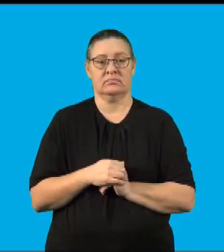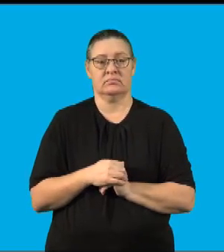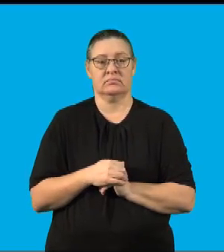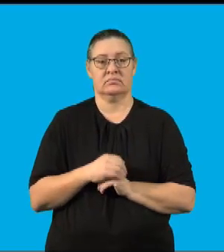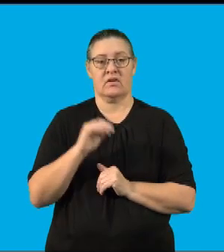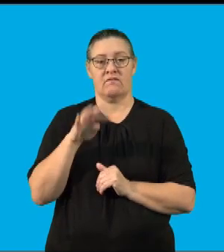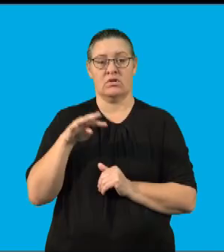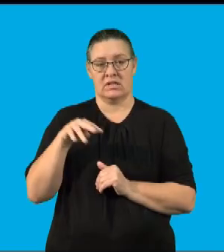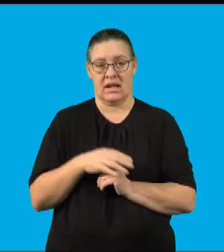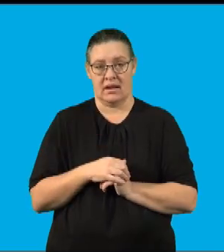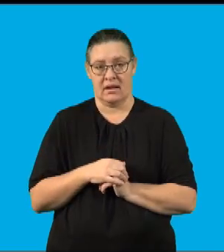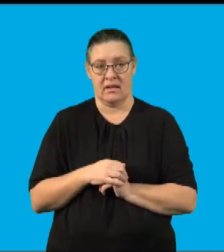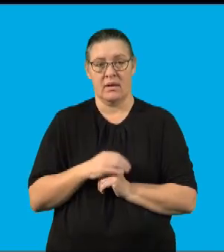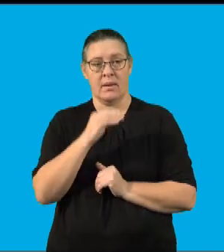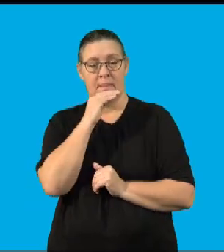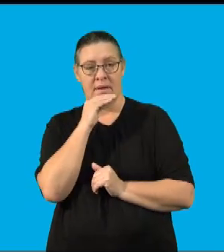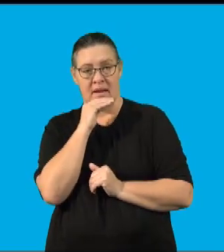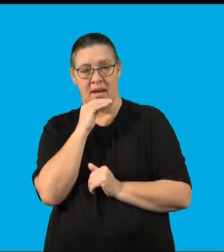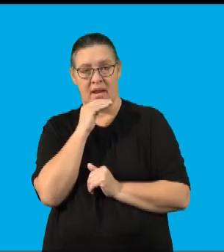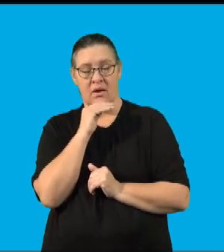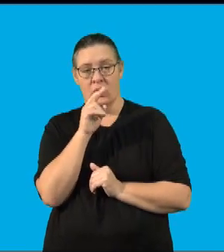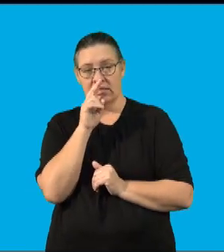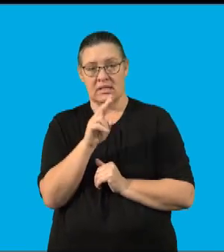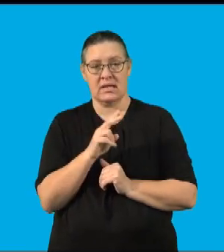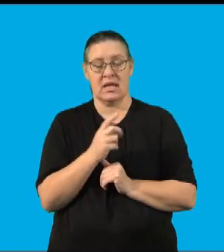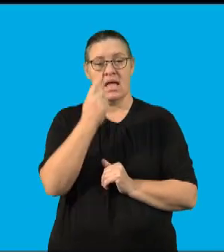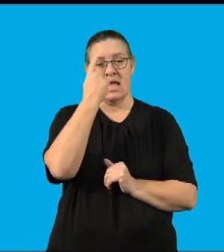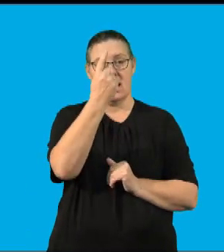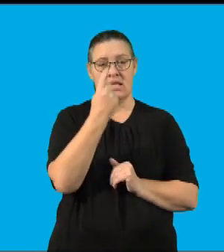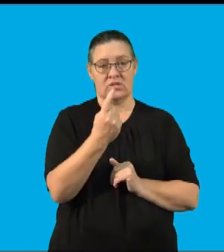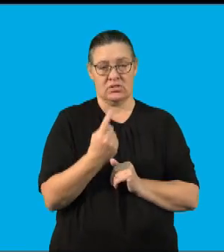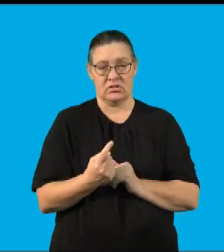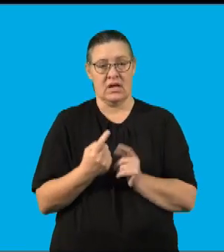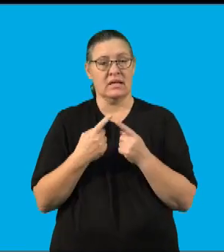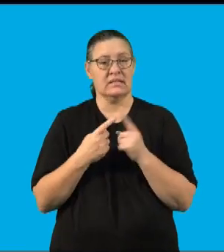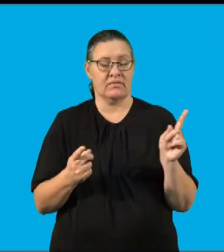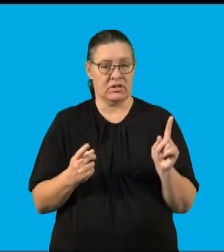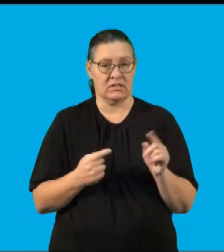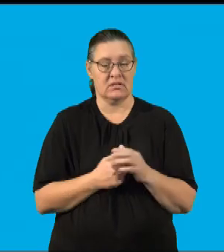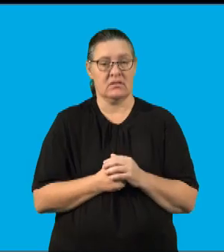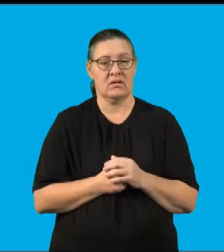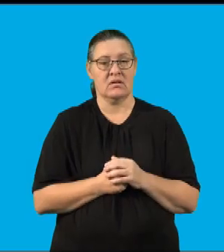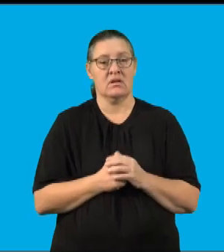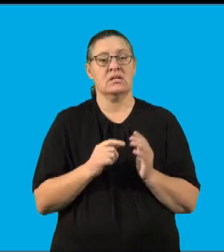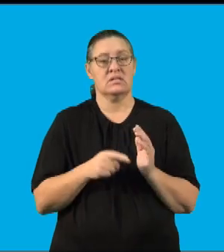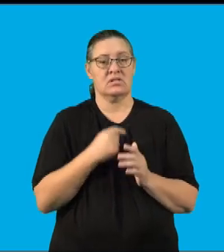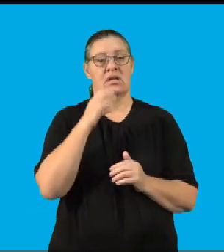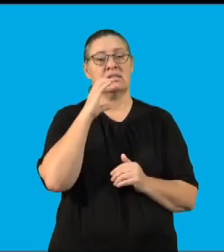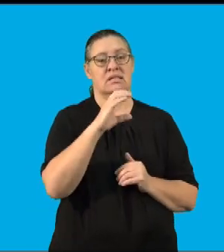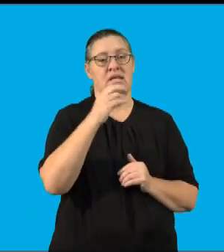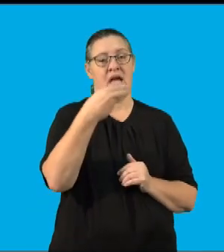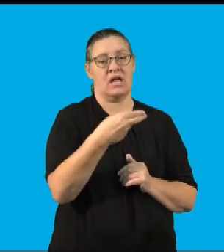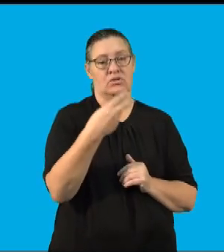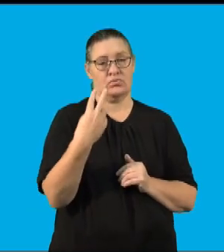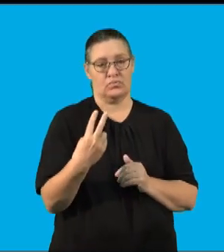number of hydrogens, it's going to be 14. So that means we are seeing that the difference between each one of these, it's